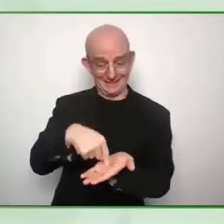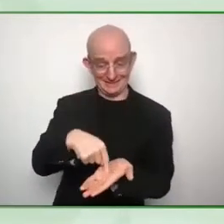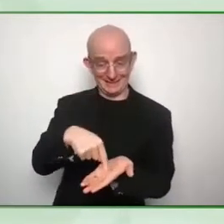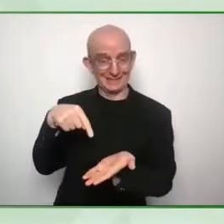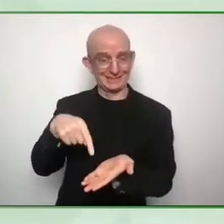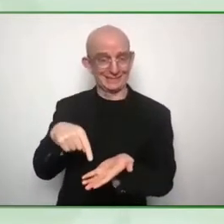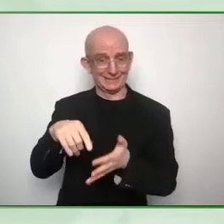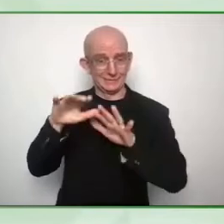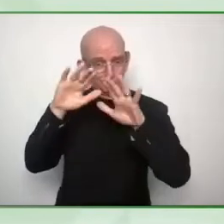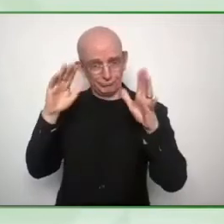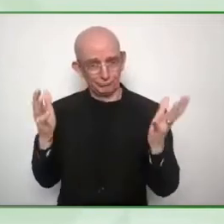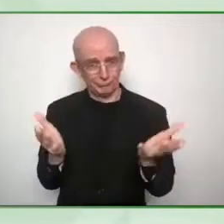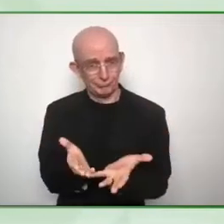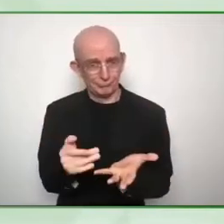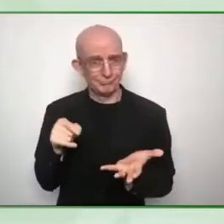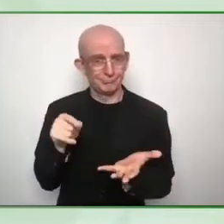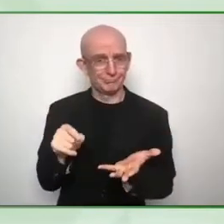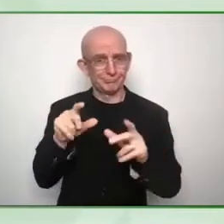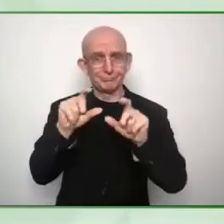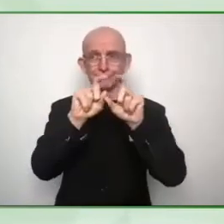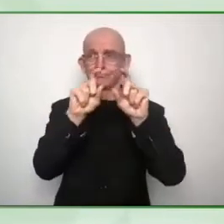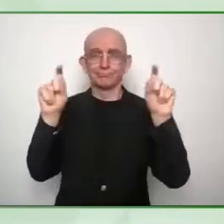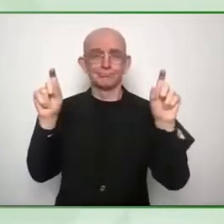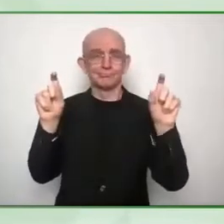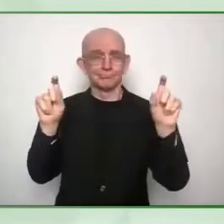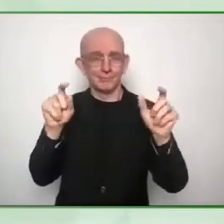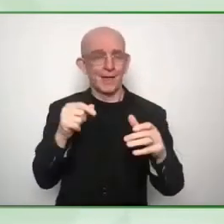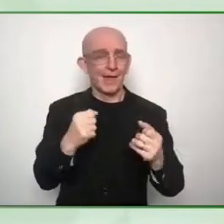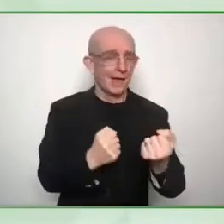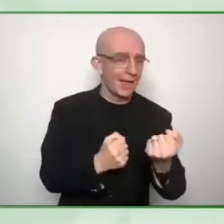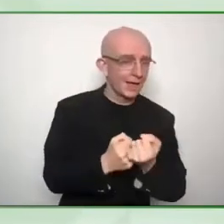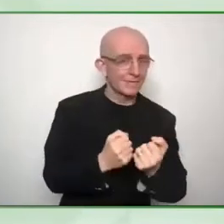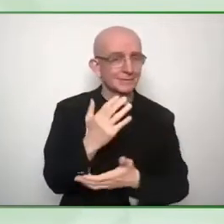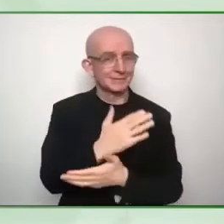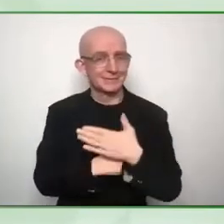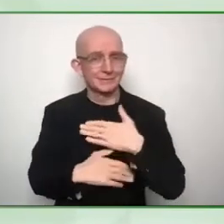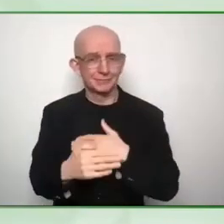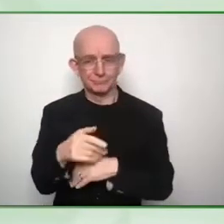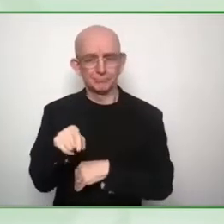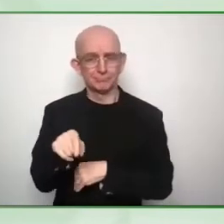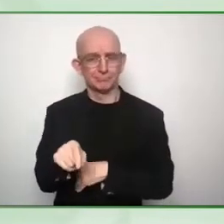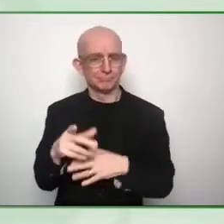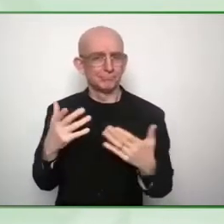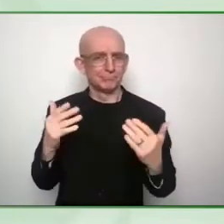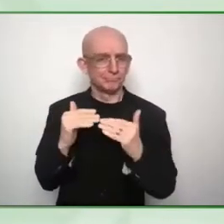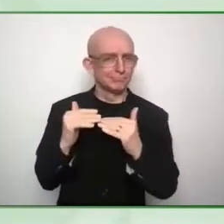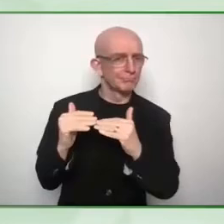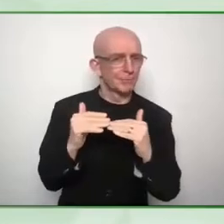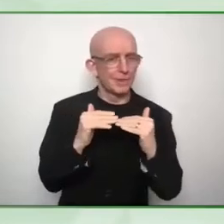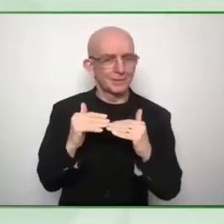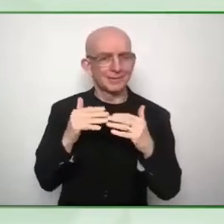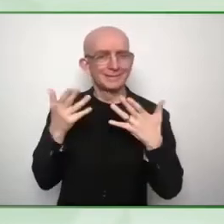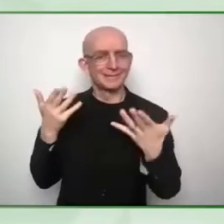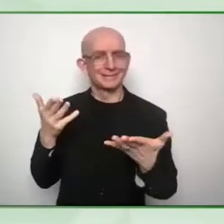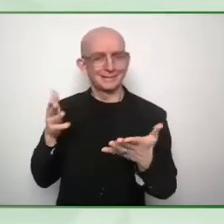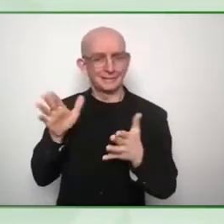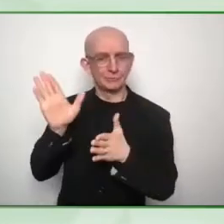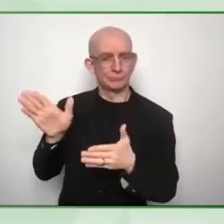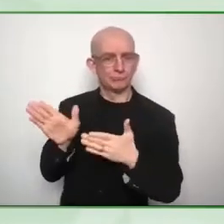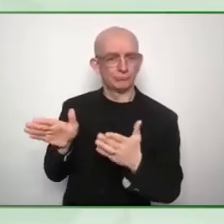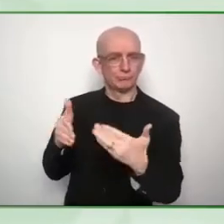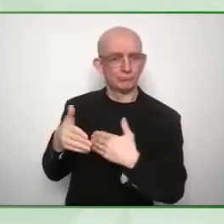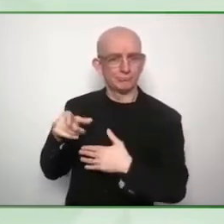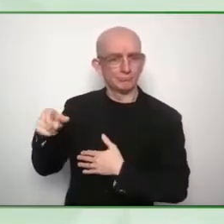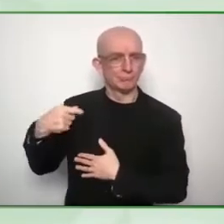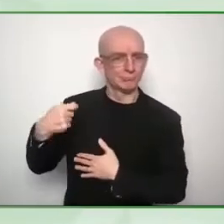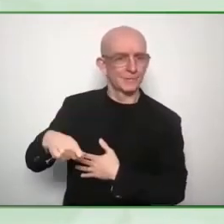herself has demonstrated a strong commitment to this work on the international platform. For example, we